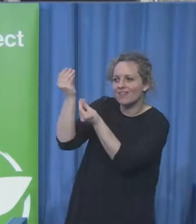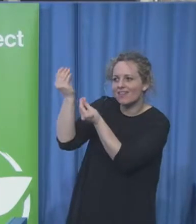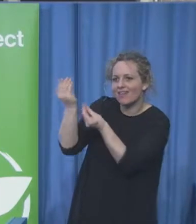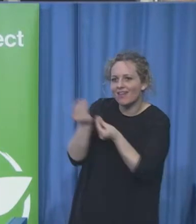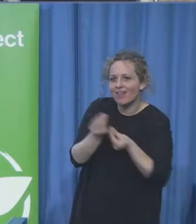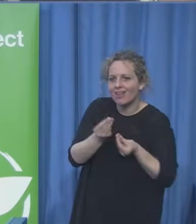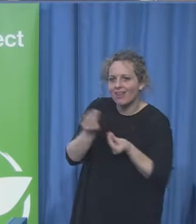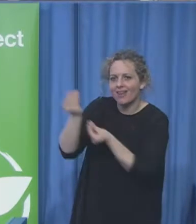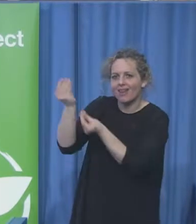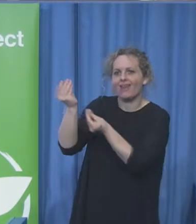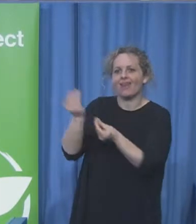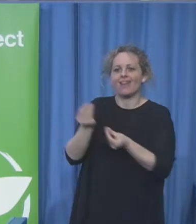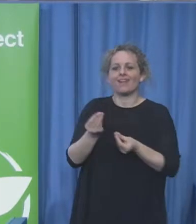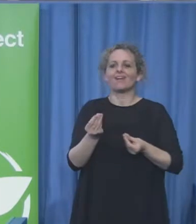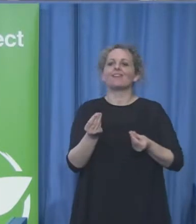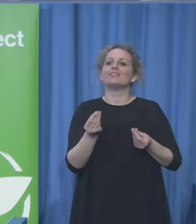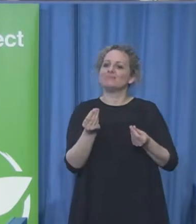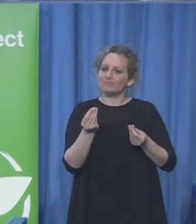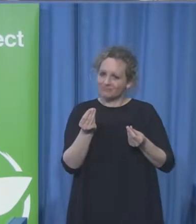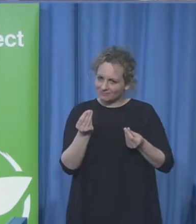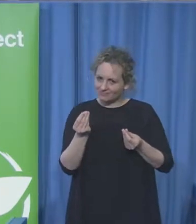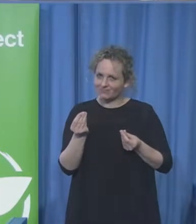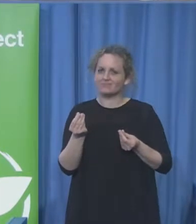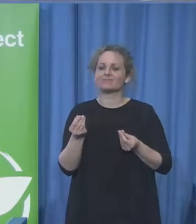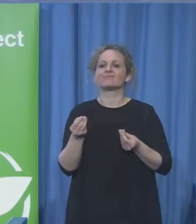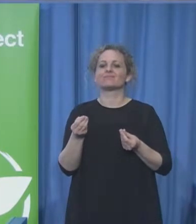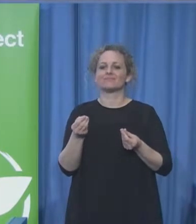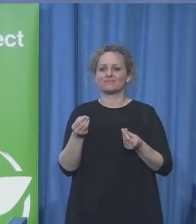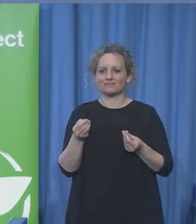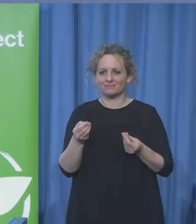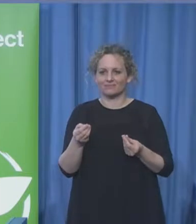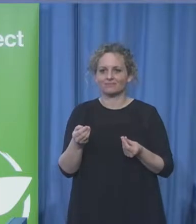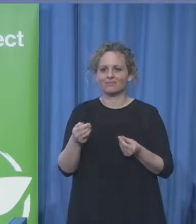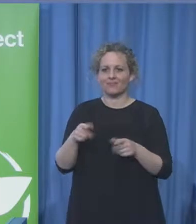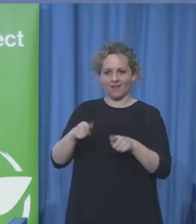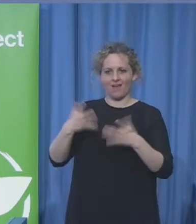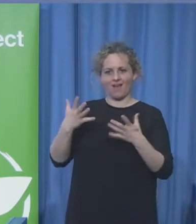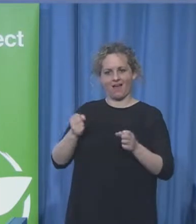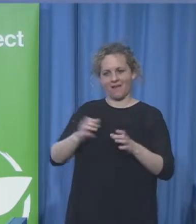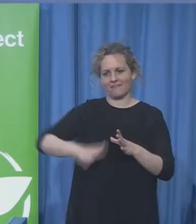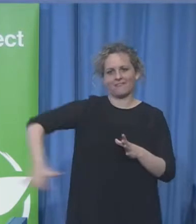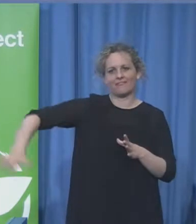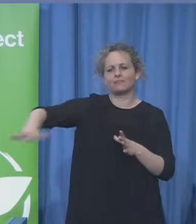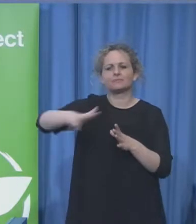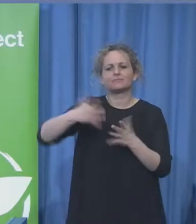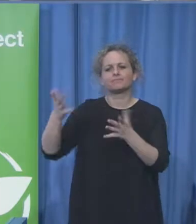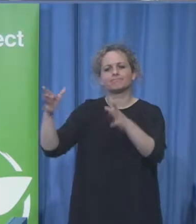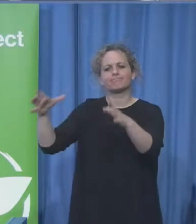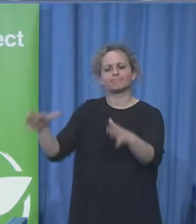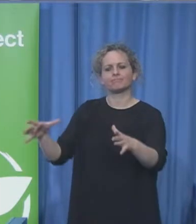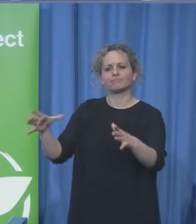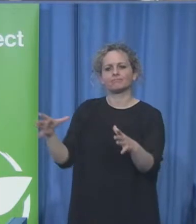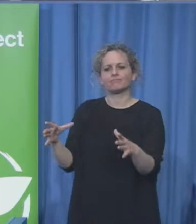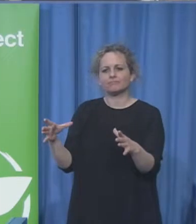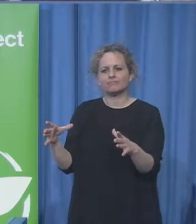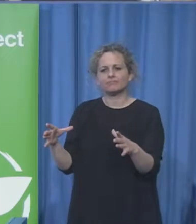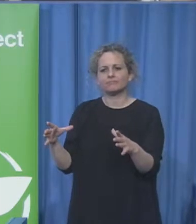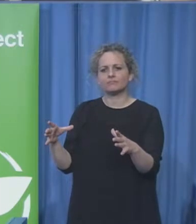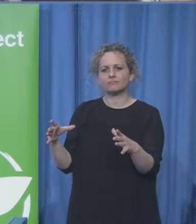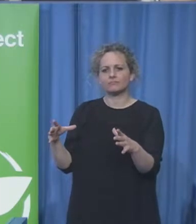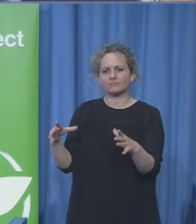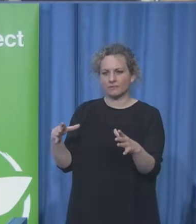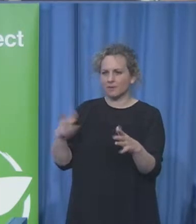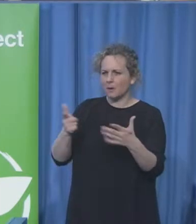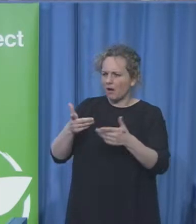So that is when these two topics came together. On the one hand, the environment, and on the other, like making it accessible